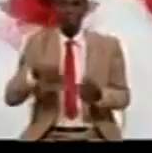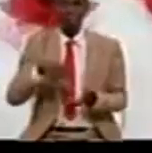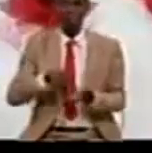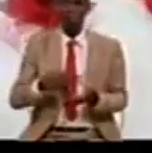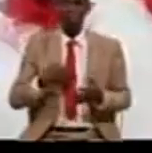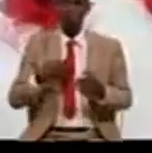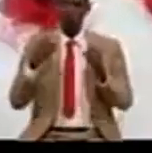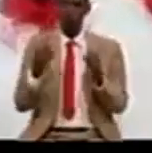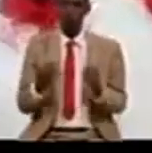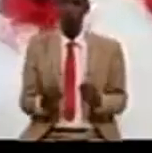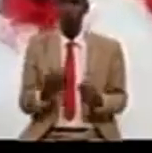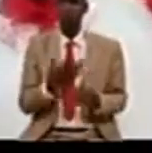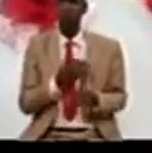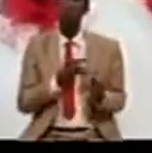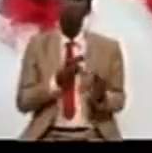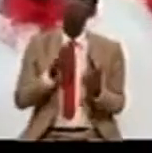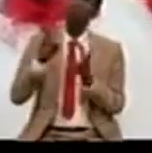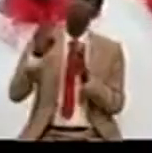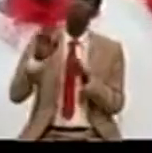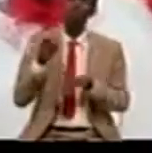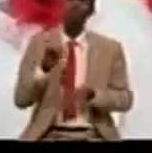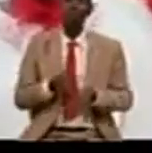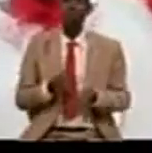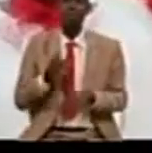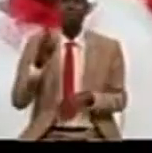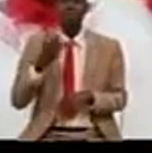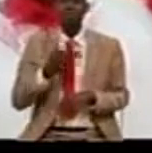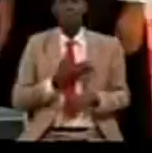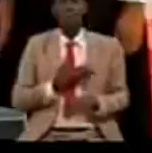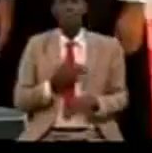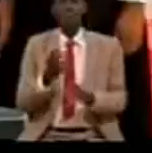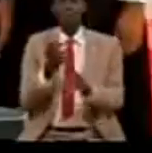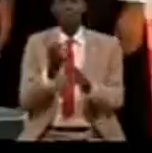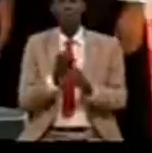ground and look at him. Then I claim the